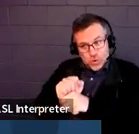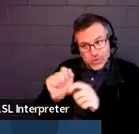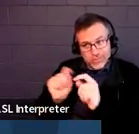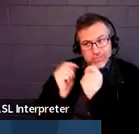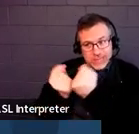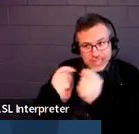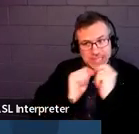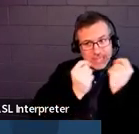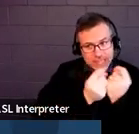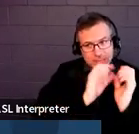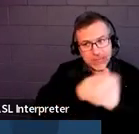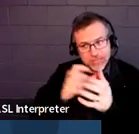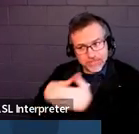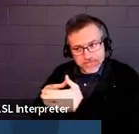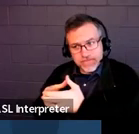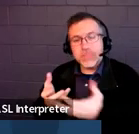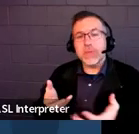at